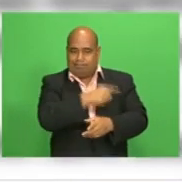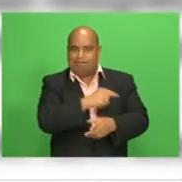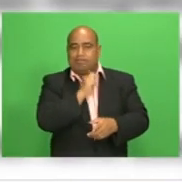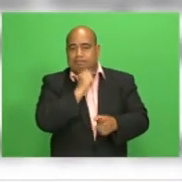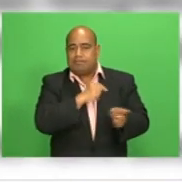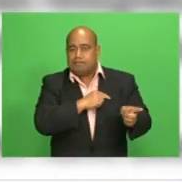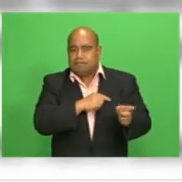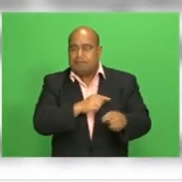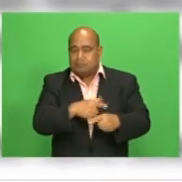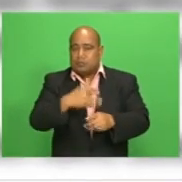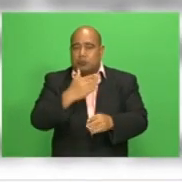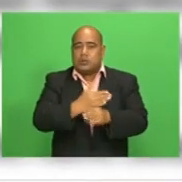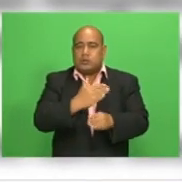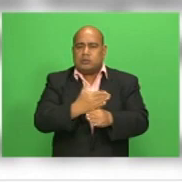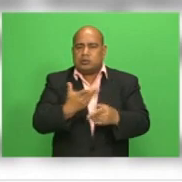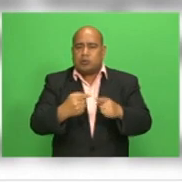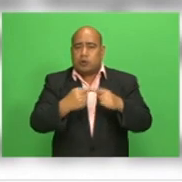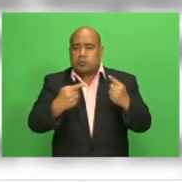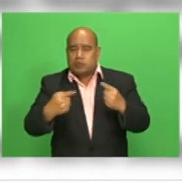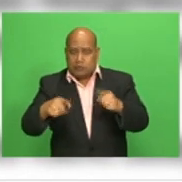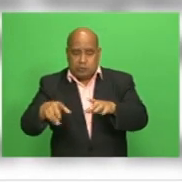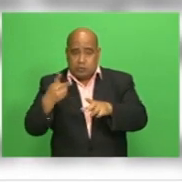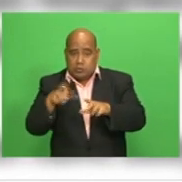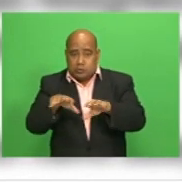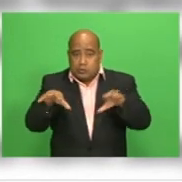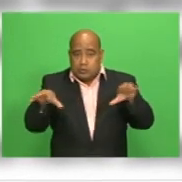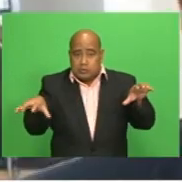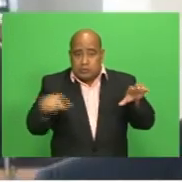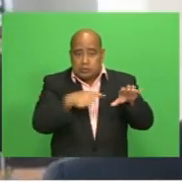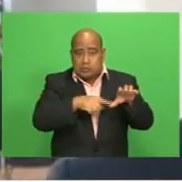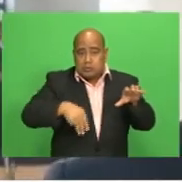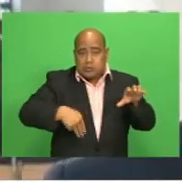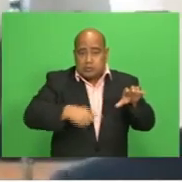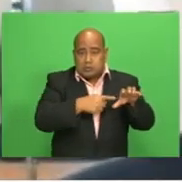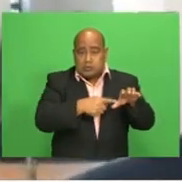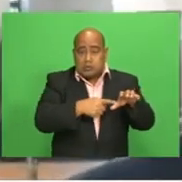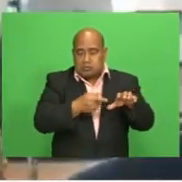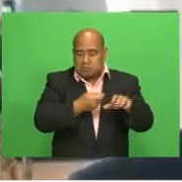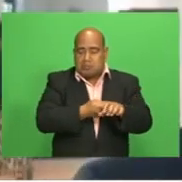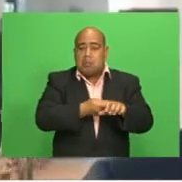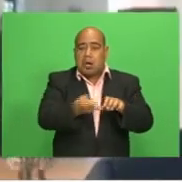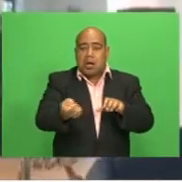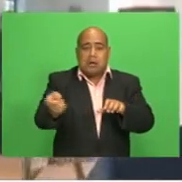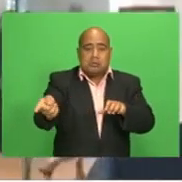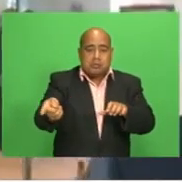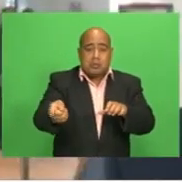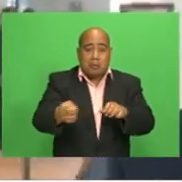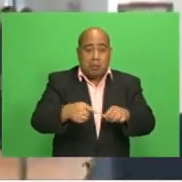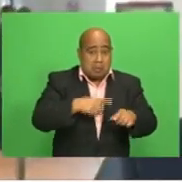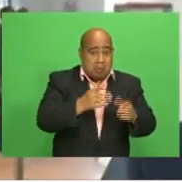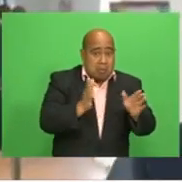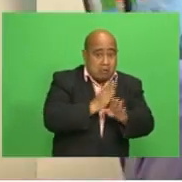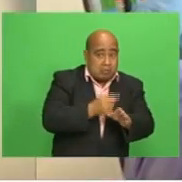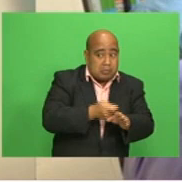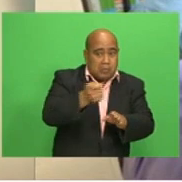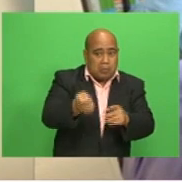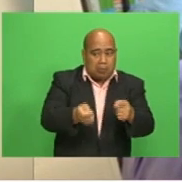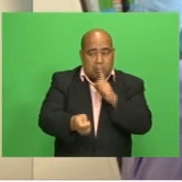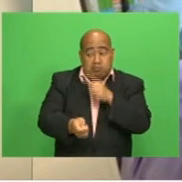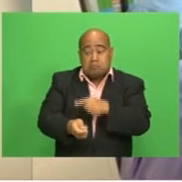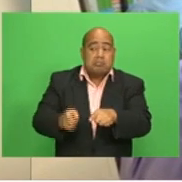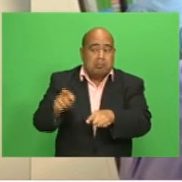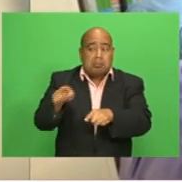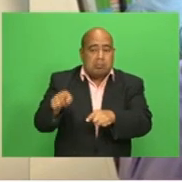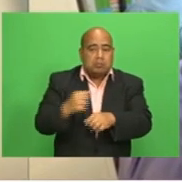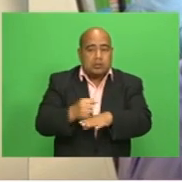political parties and some of them members in exchange for cash. NFP leader Professor Biman Prasad claims Khan, who is not a